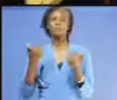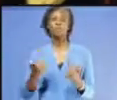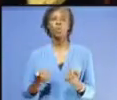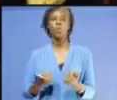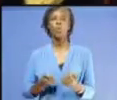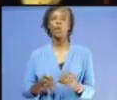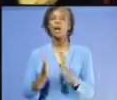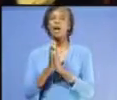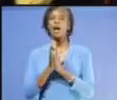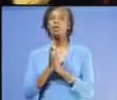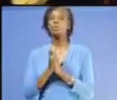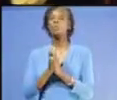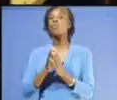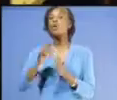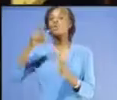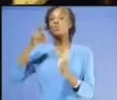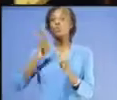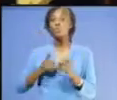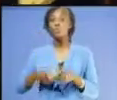new year.